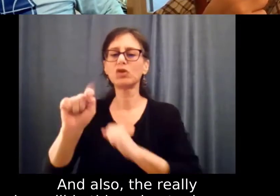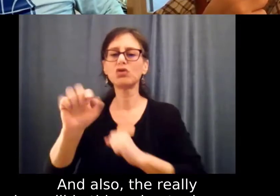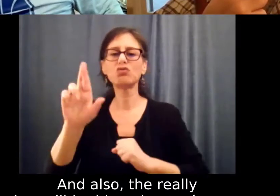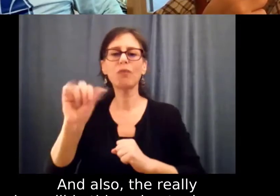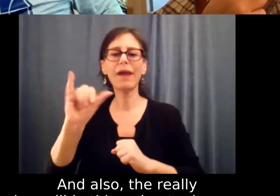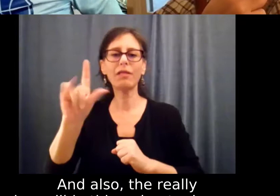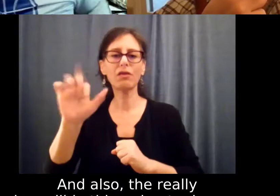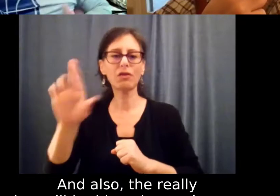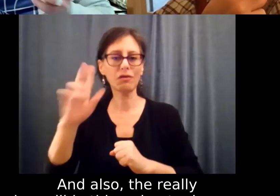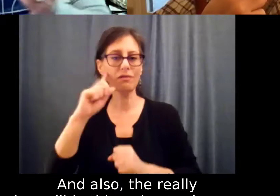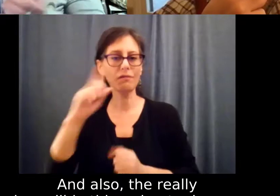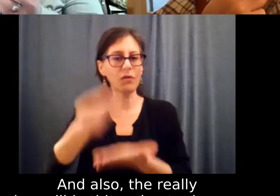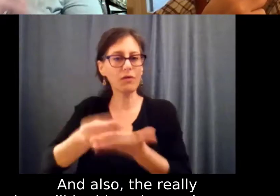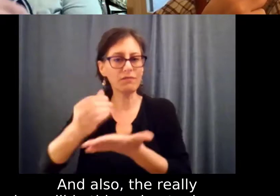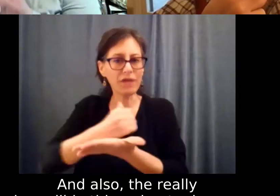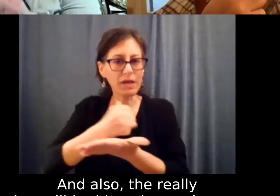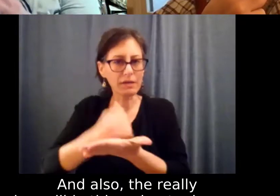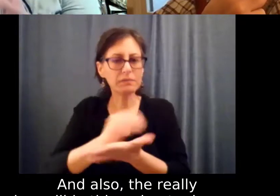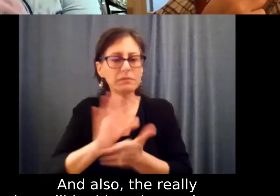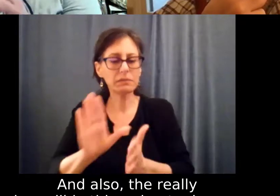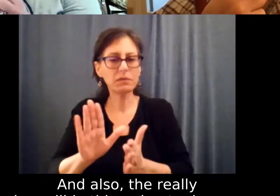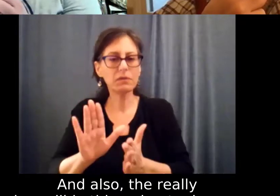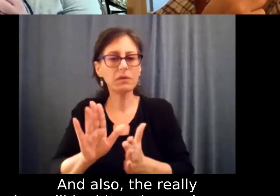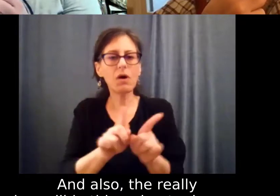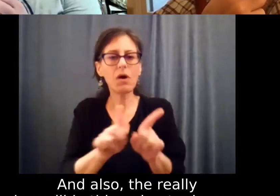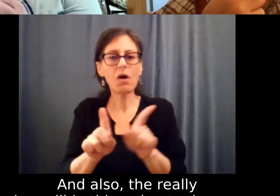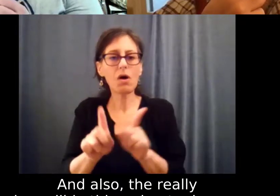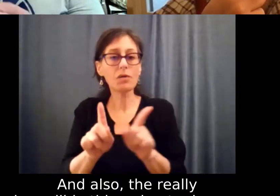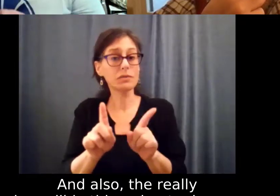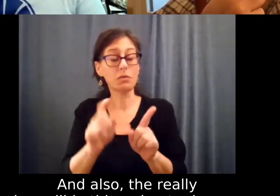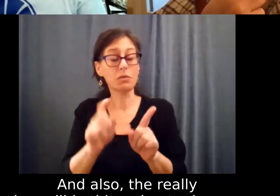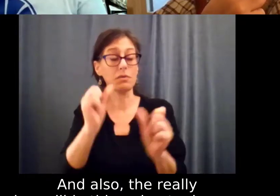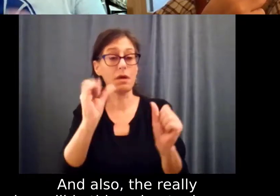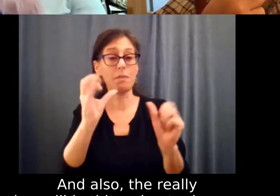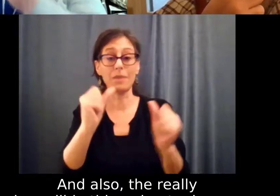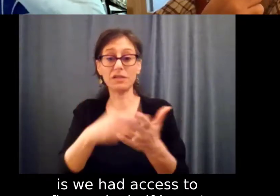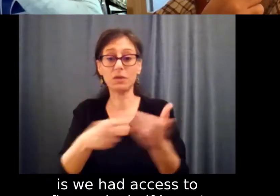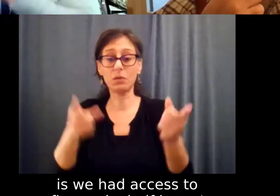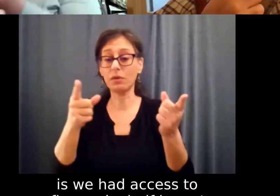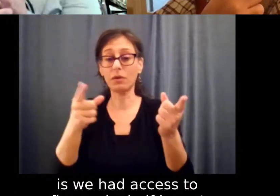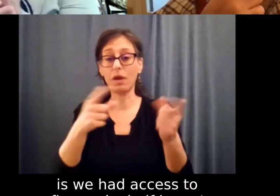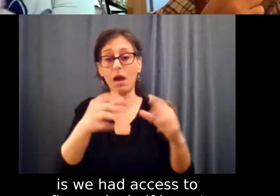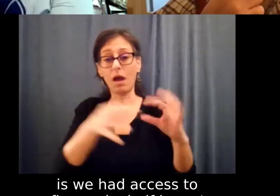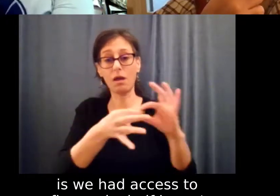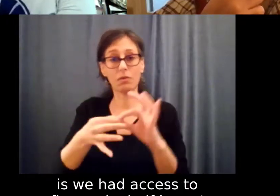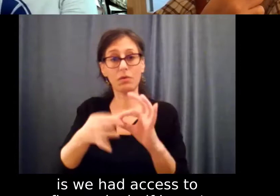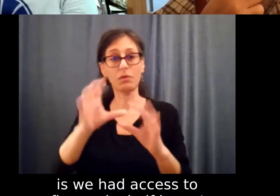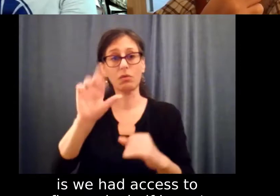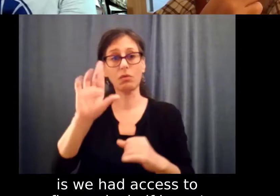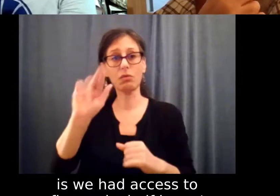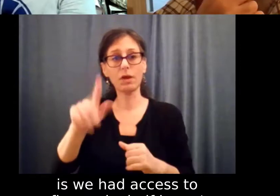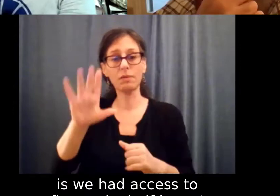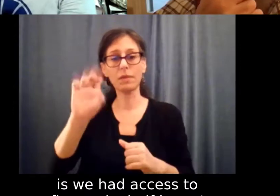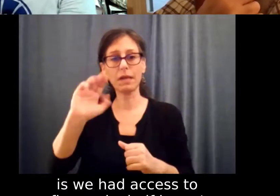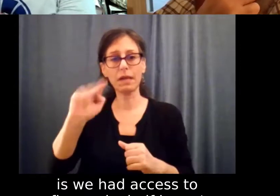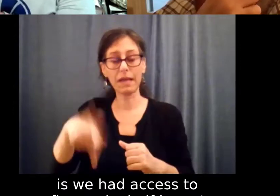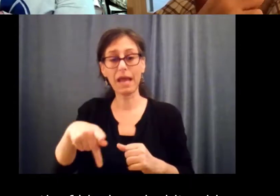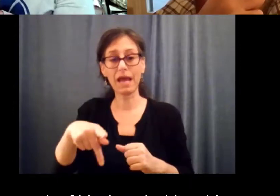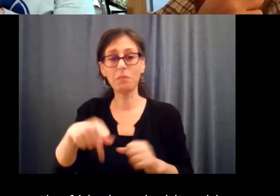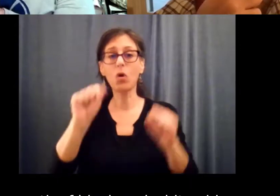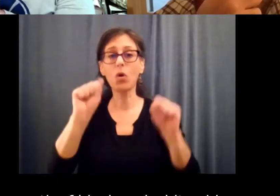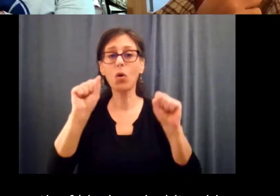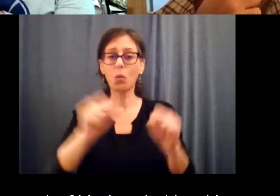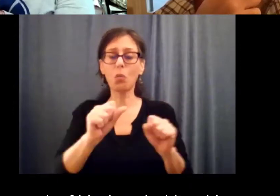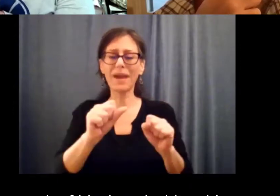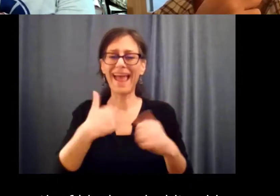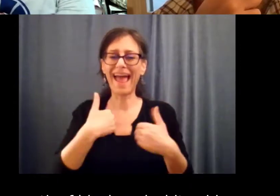like, also the real incredible thing about Crip Camp is that we had access to 5.5 hours